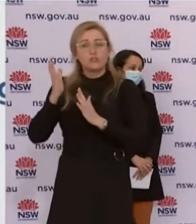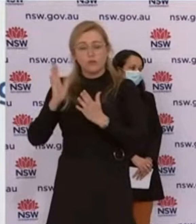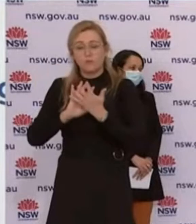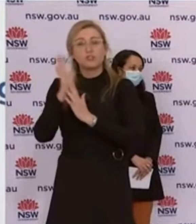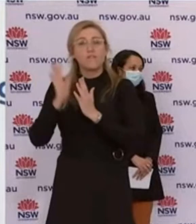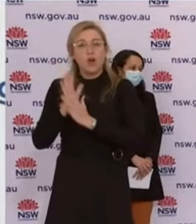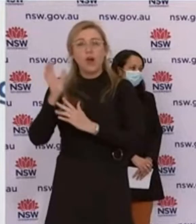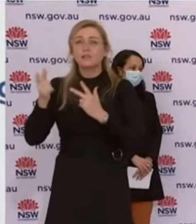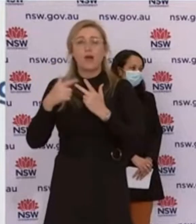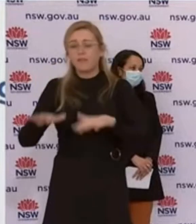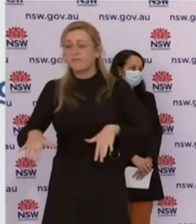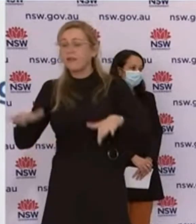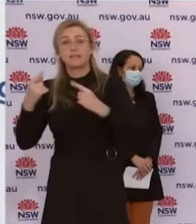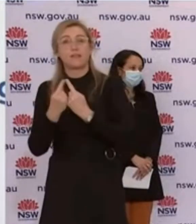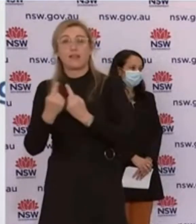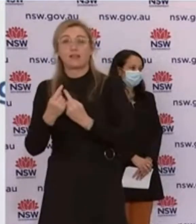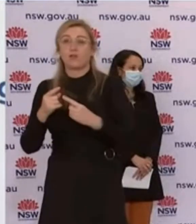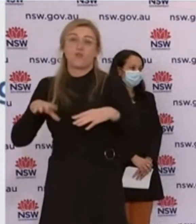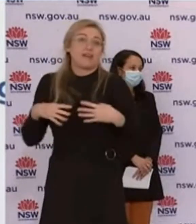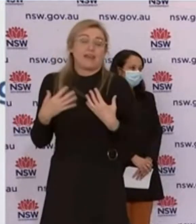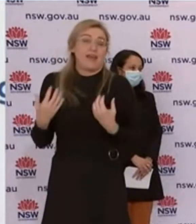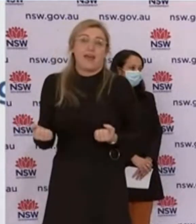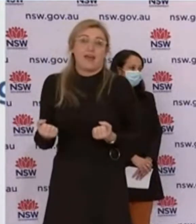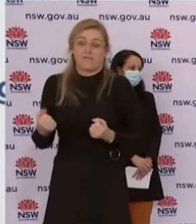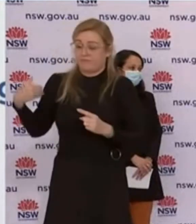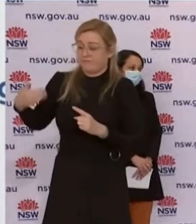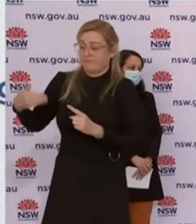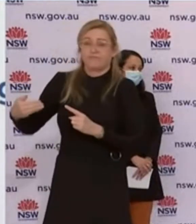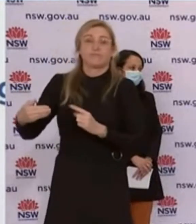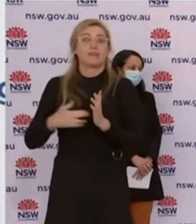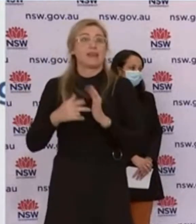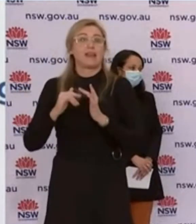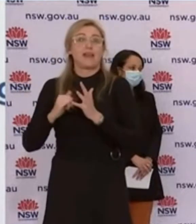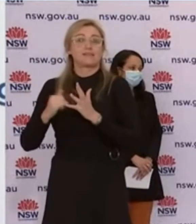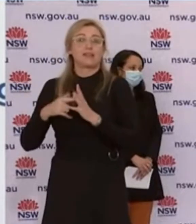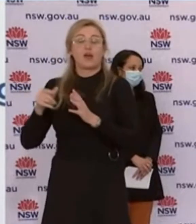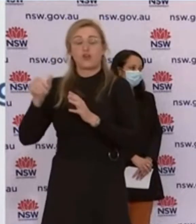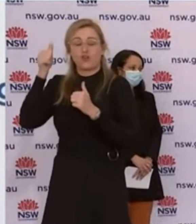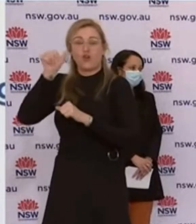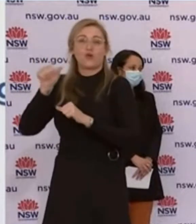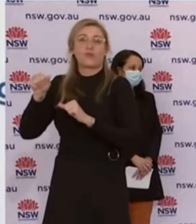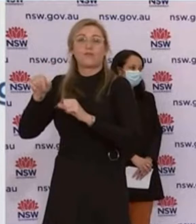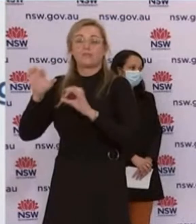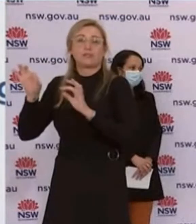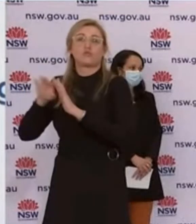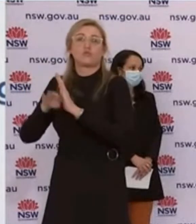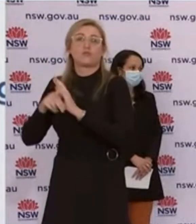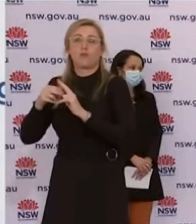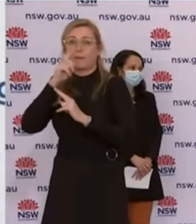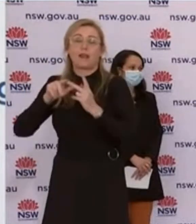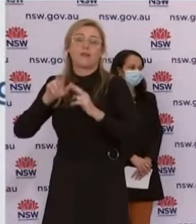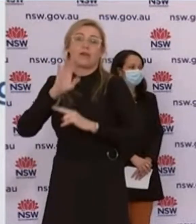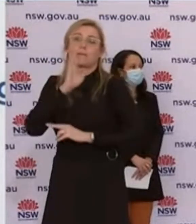natural events, and there are really good mechanisms in place through NESA who run the HSC to accommodate for any of those issues on a school-by-school basis.